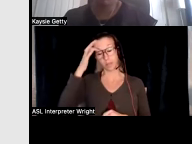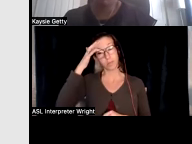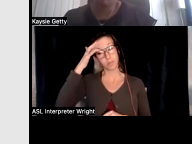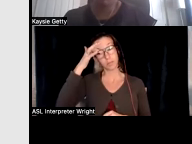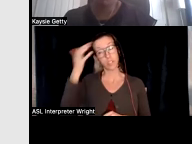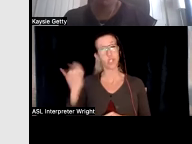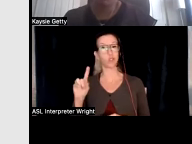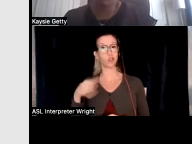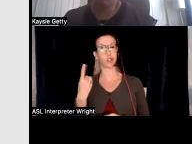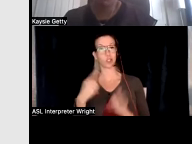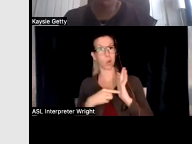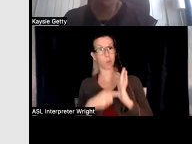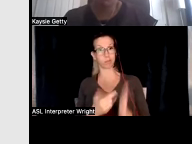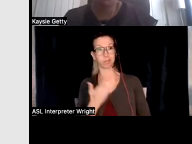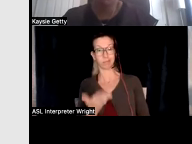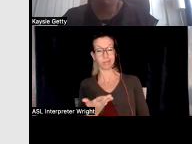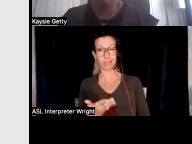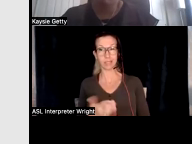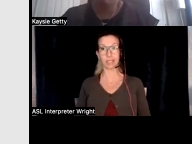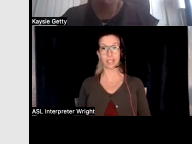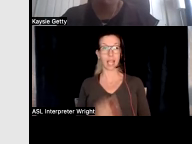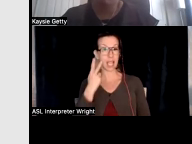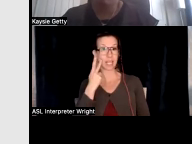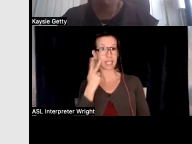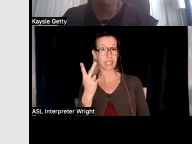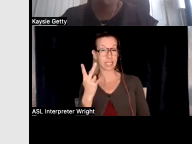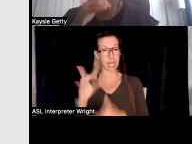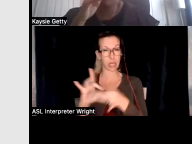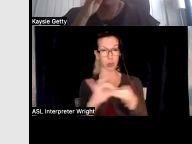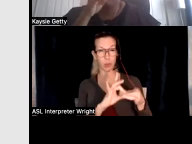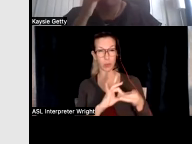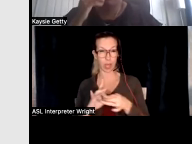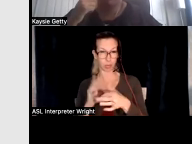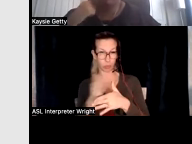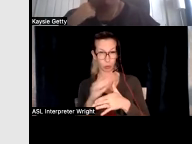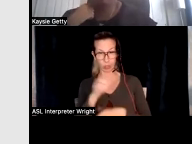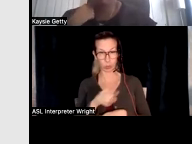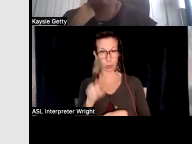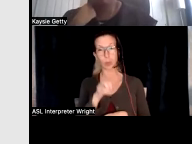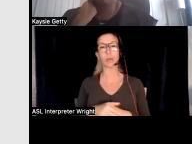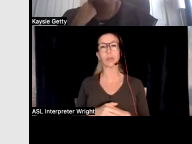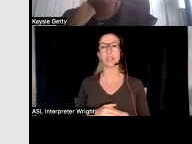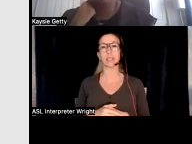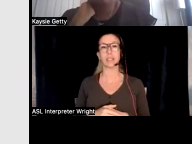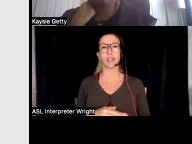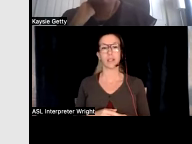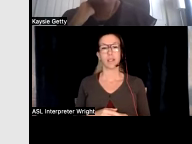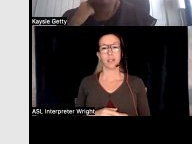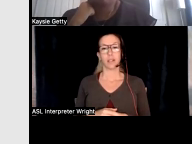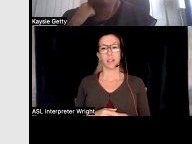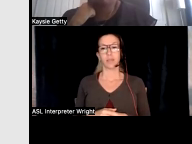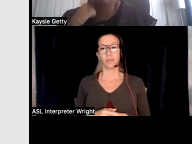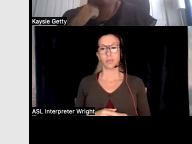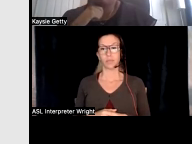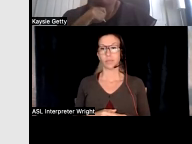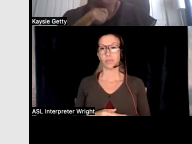here, and seeing the interplay between them, you know, I think there's plenty of them where, you